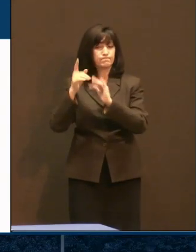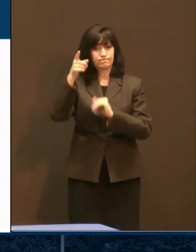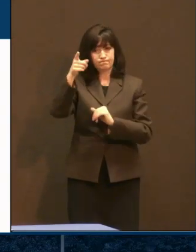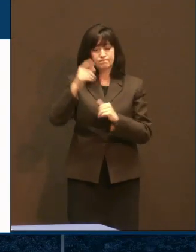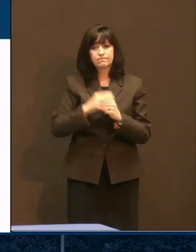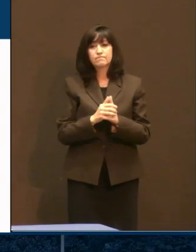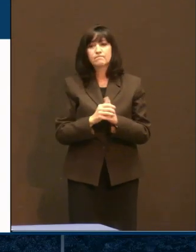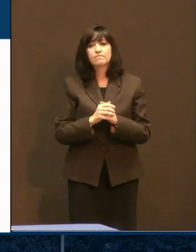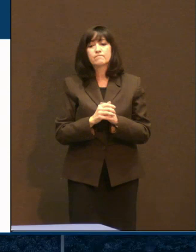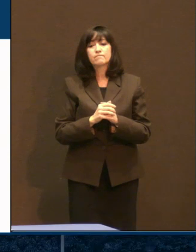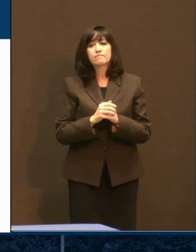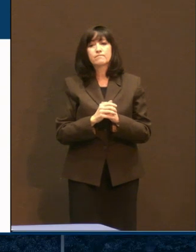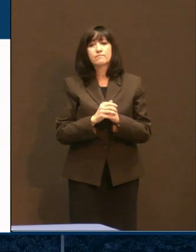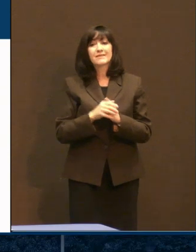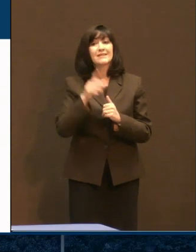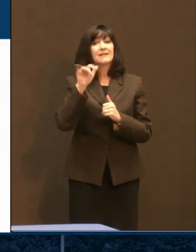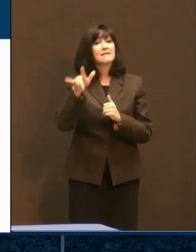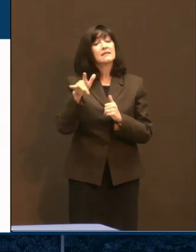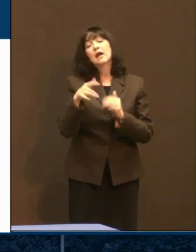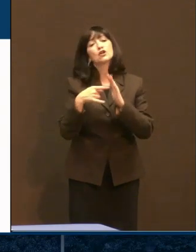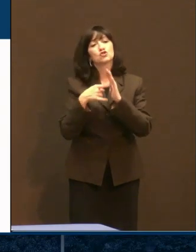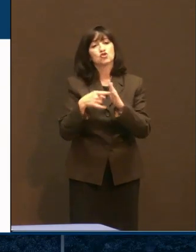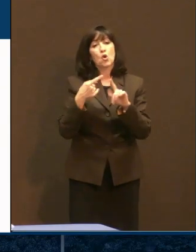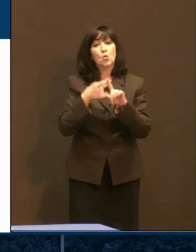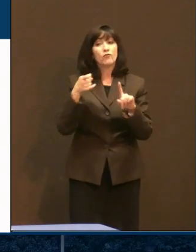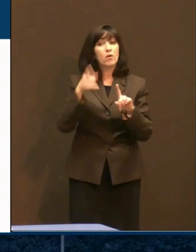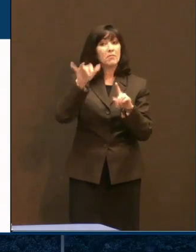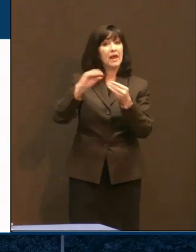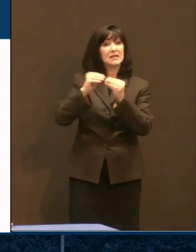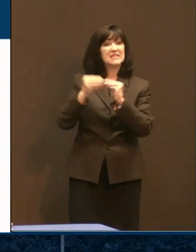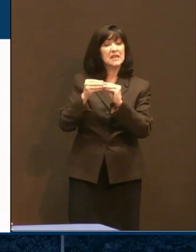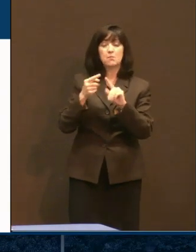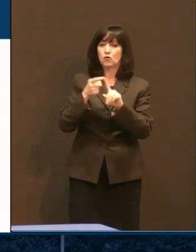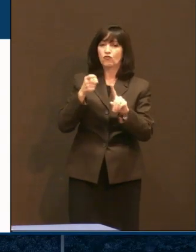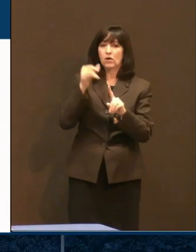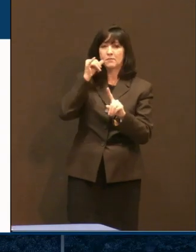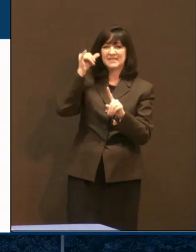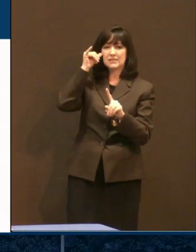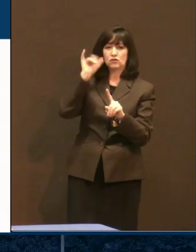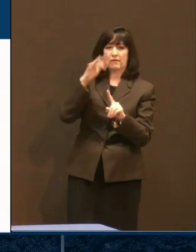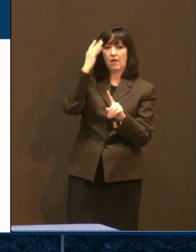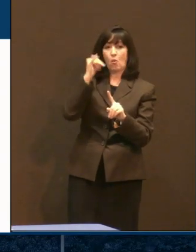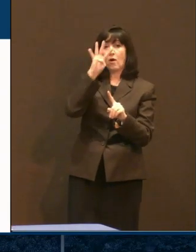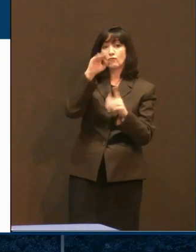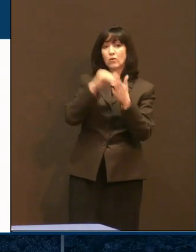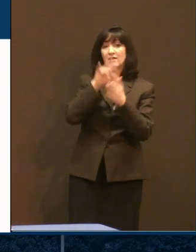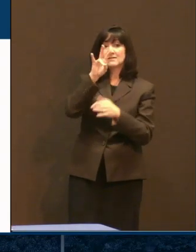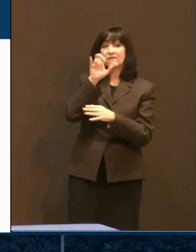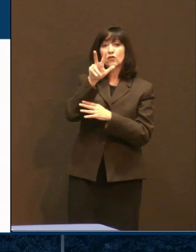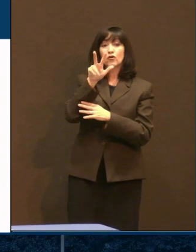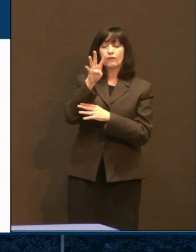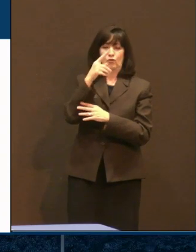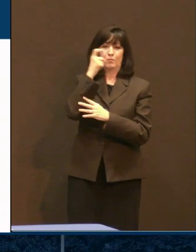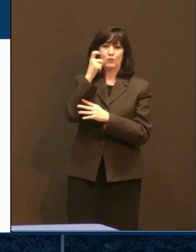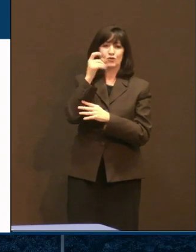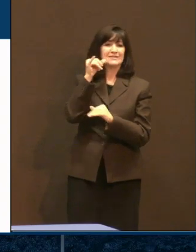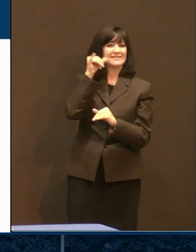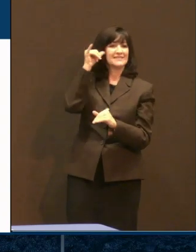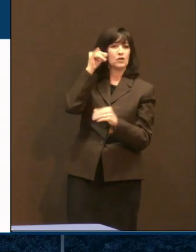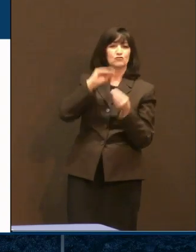like from yesterday. So let's move into some of these metrics, and you can see current